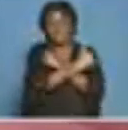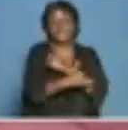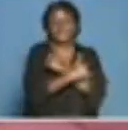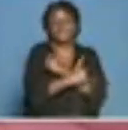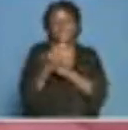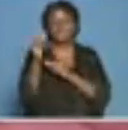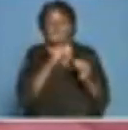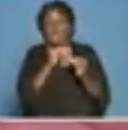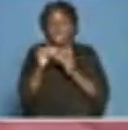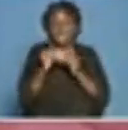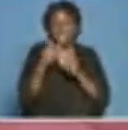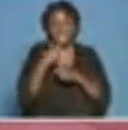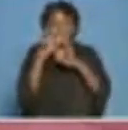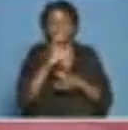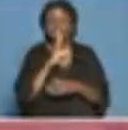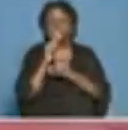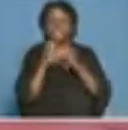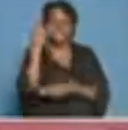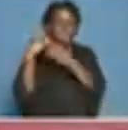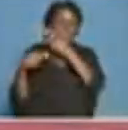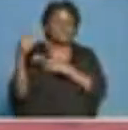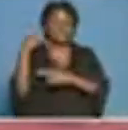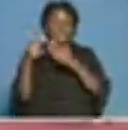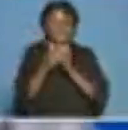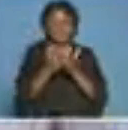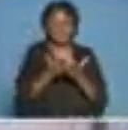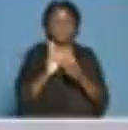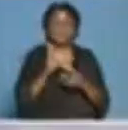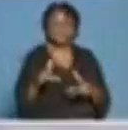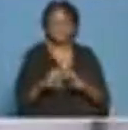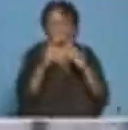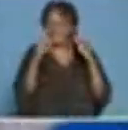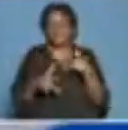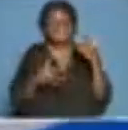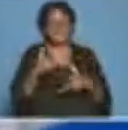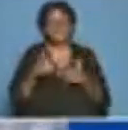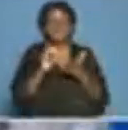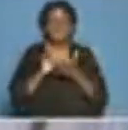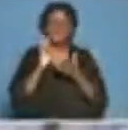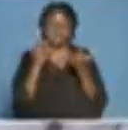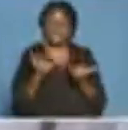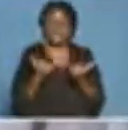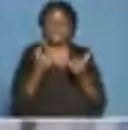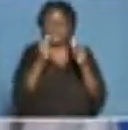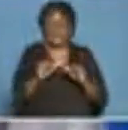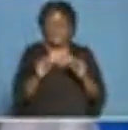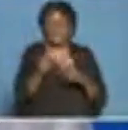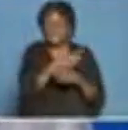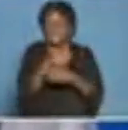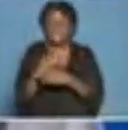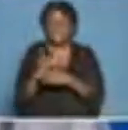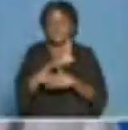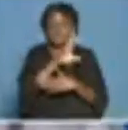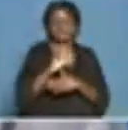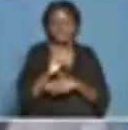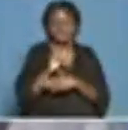the historic edition. Yeah, we're very excited that we have now able to distribute the 50th edition of the book.